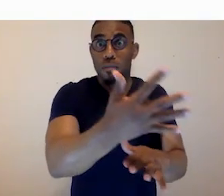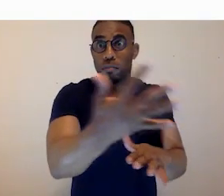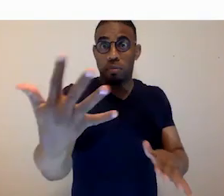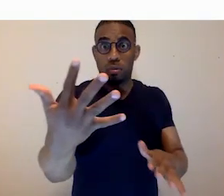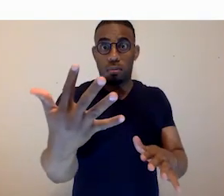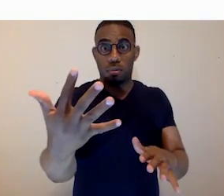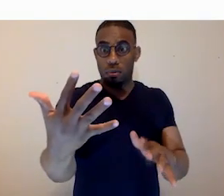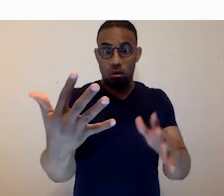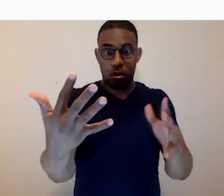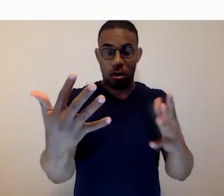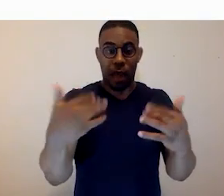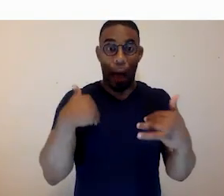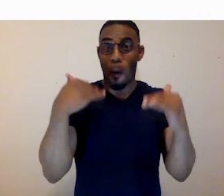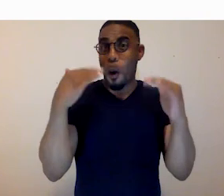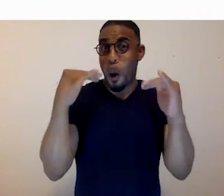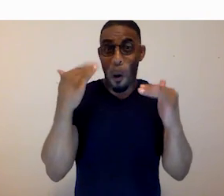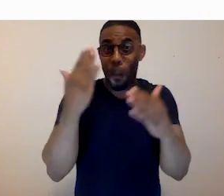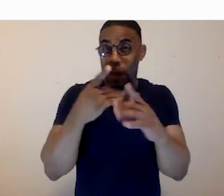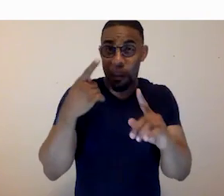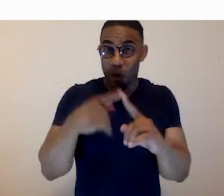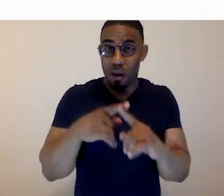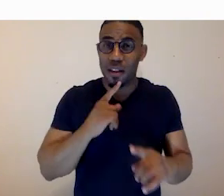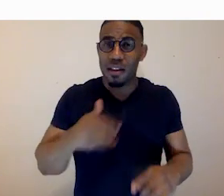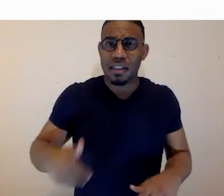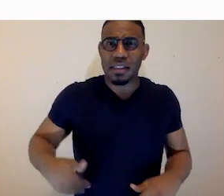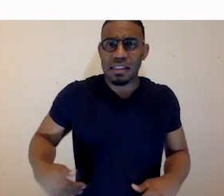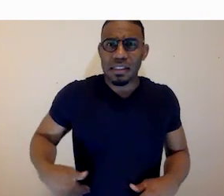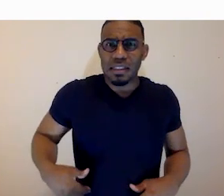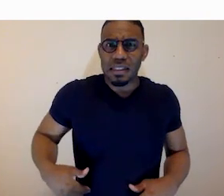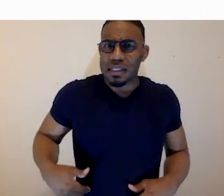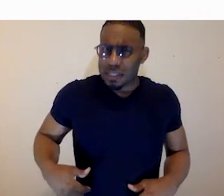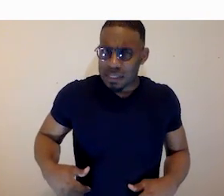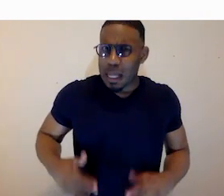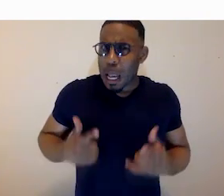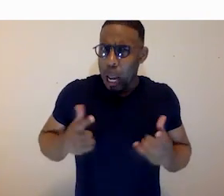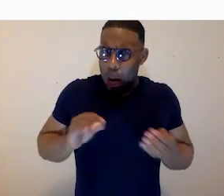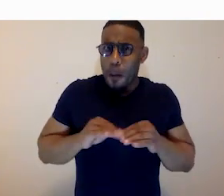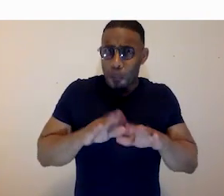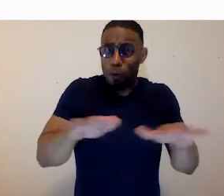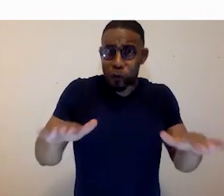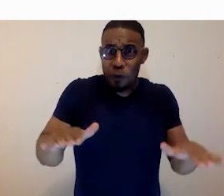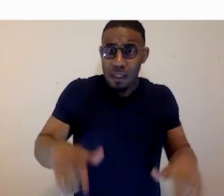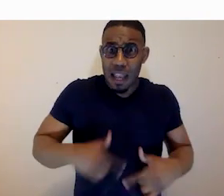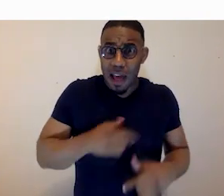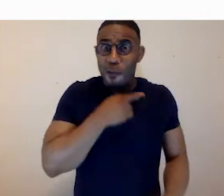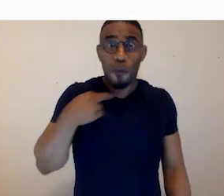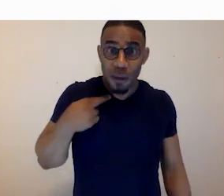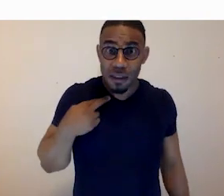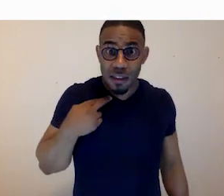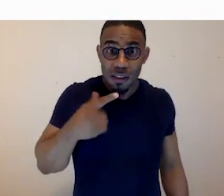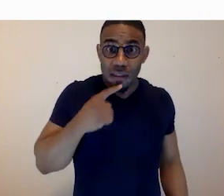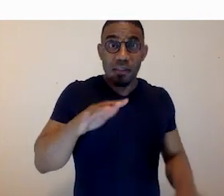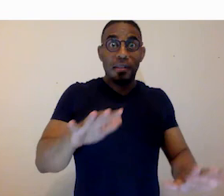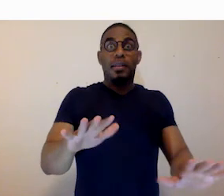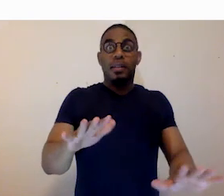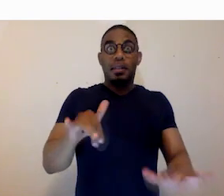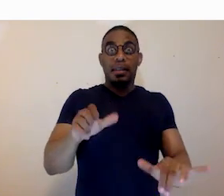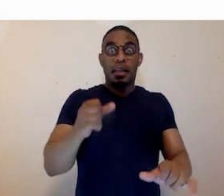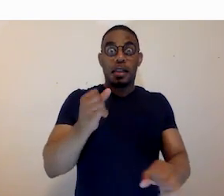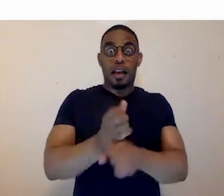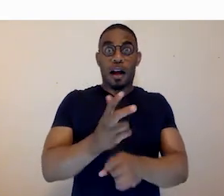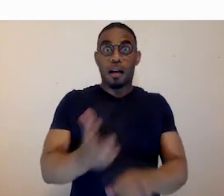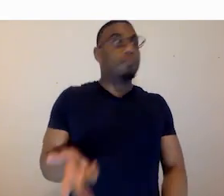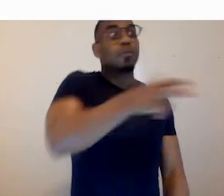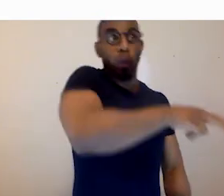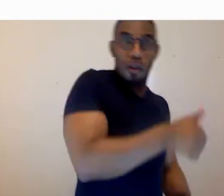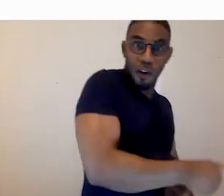car? I would hope at some point there is a sufficiently large number of children's lives at risk that you'll say, yes, the car should throw